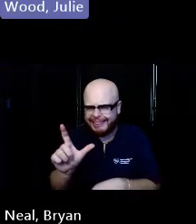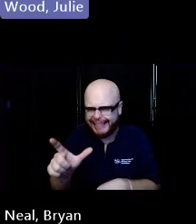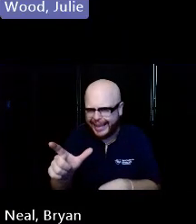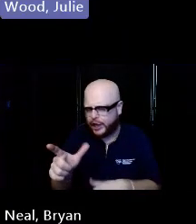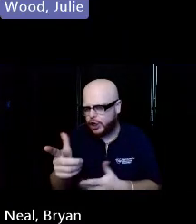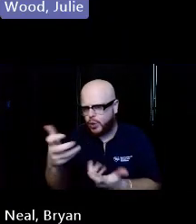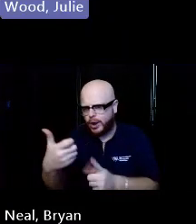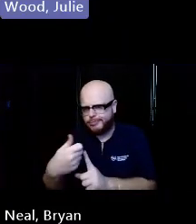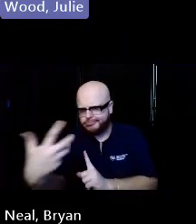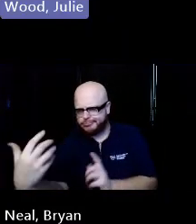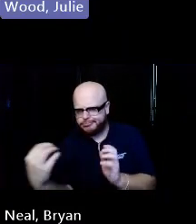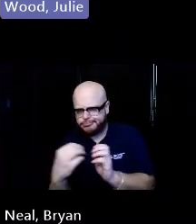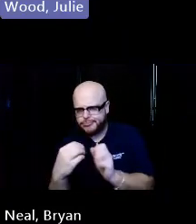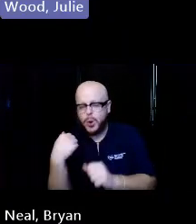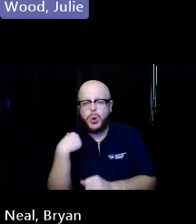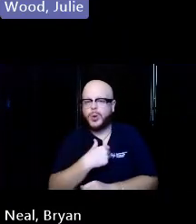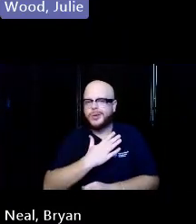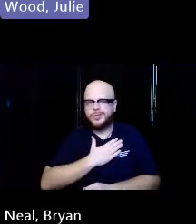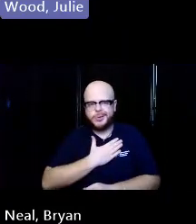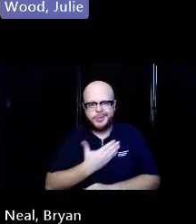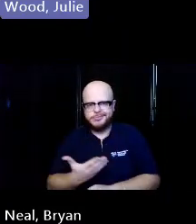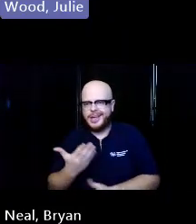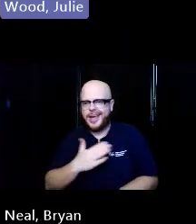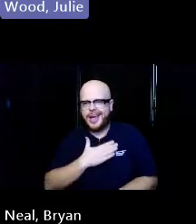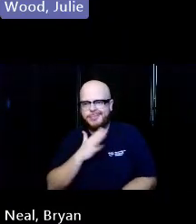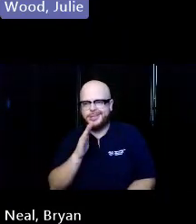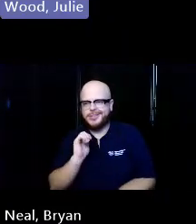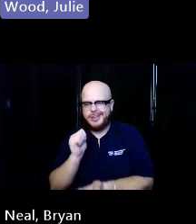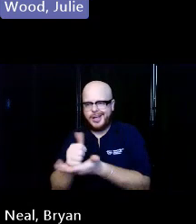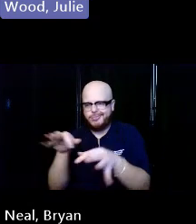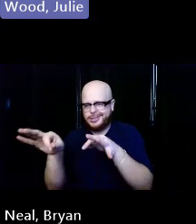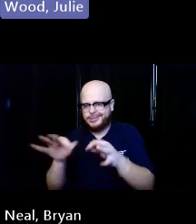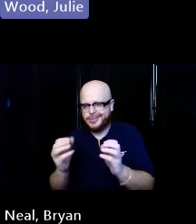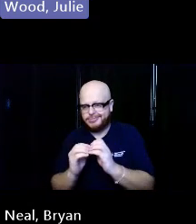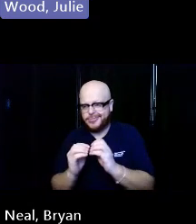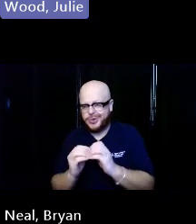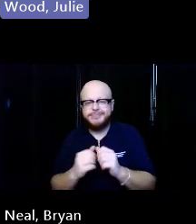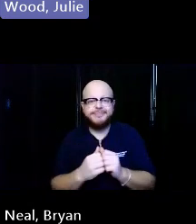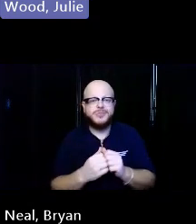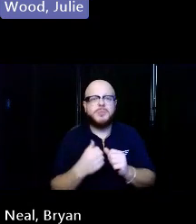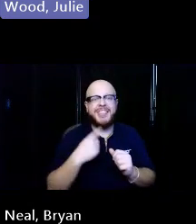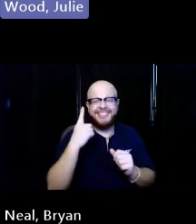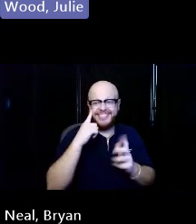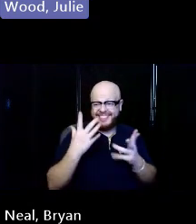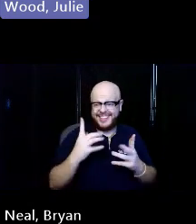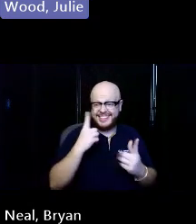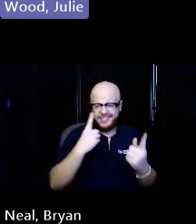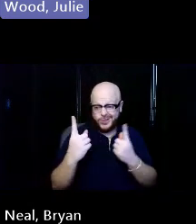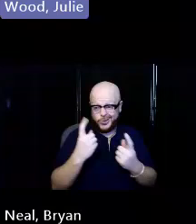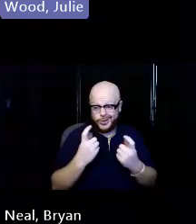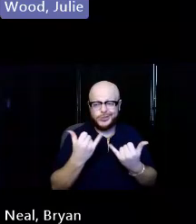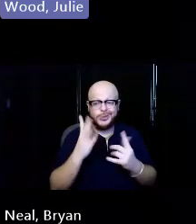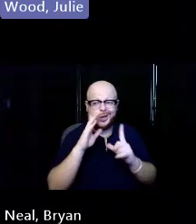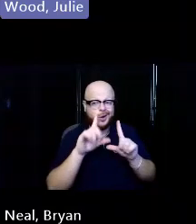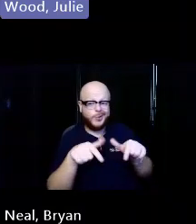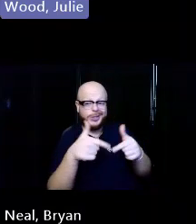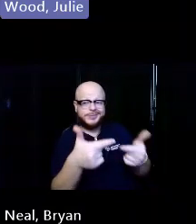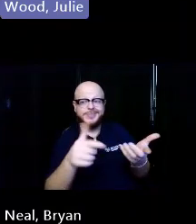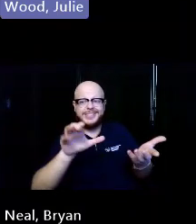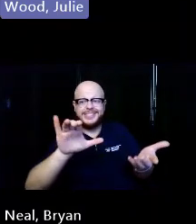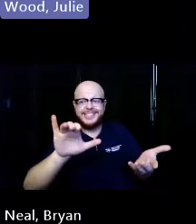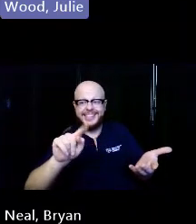we would be happy to. And I believe that is it for the questions. So I will turn it back to Cynthia and Tanya to conclude,